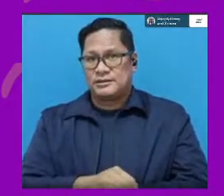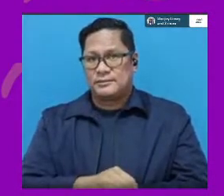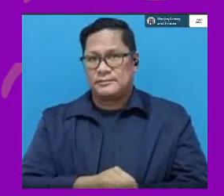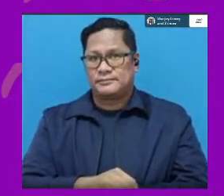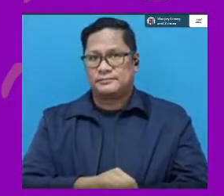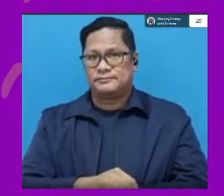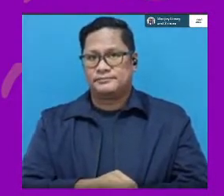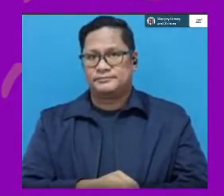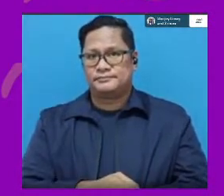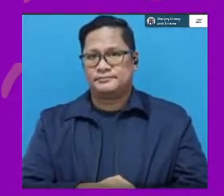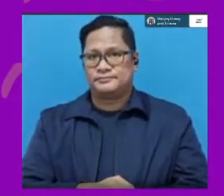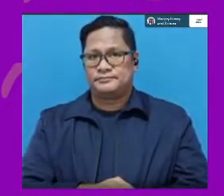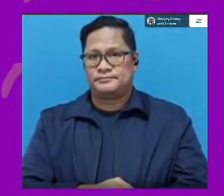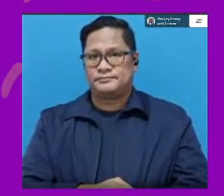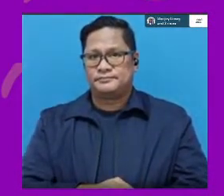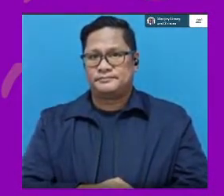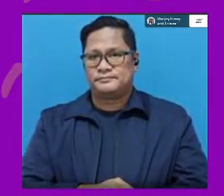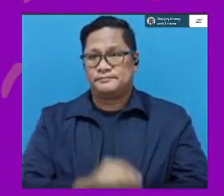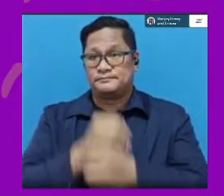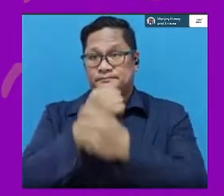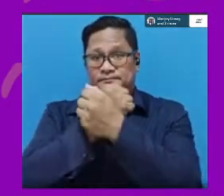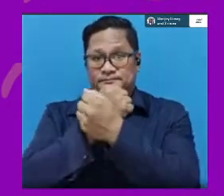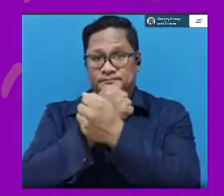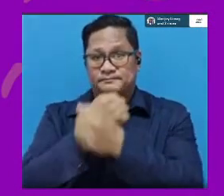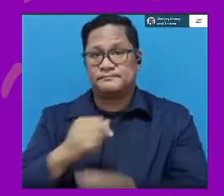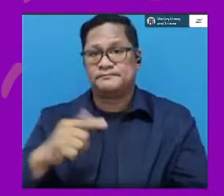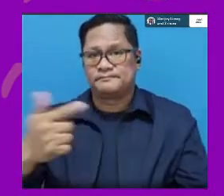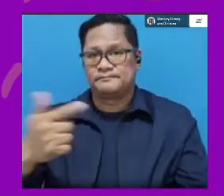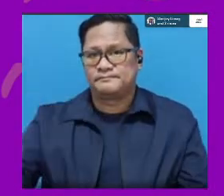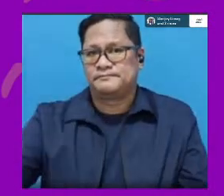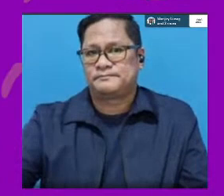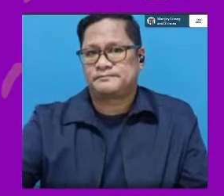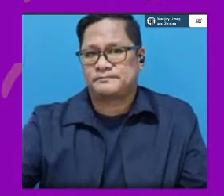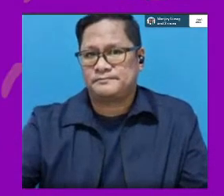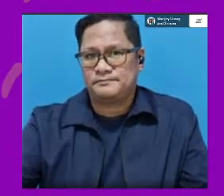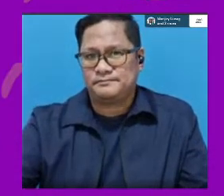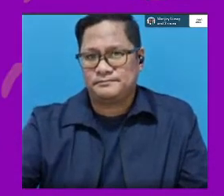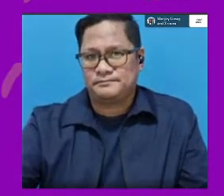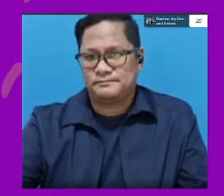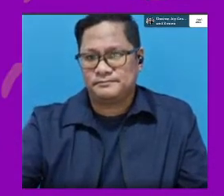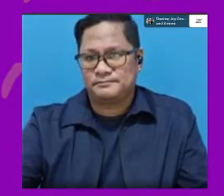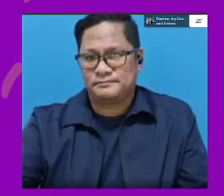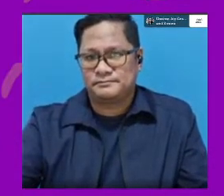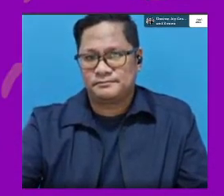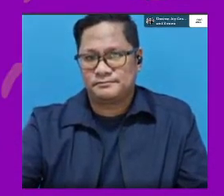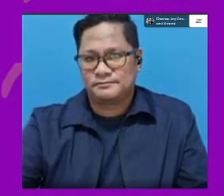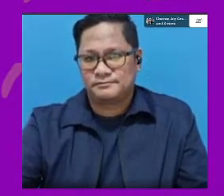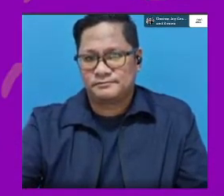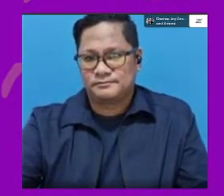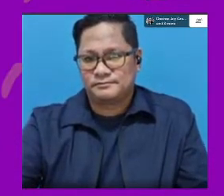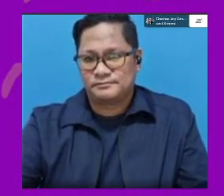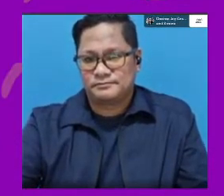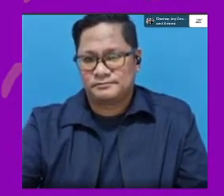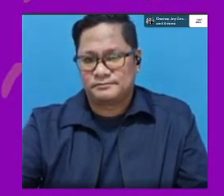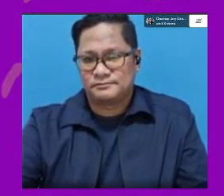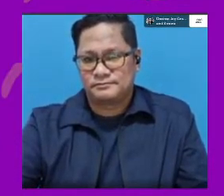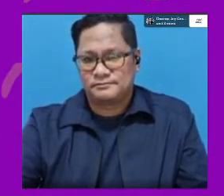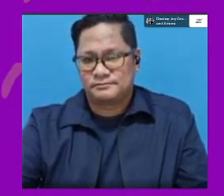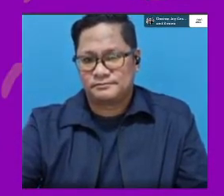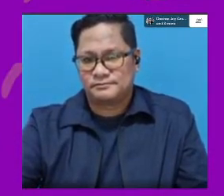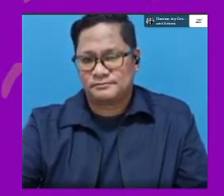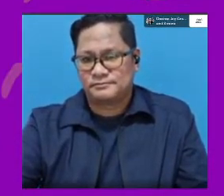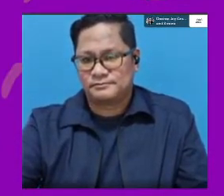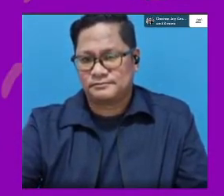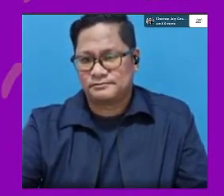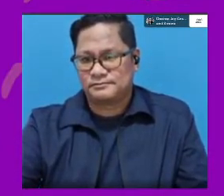in vaccines, and I've been urging all my friends and family and colleagues to take the vaccine if it's offered to them. But as